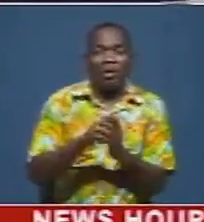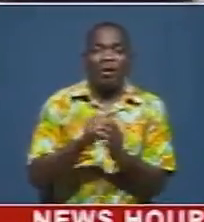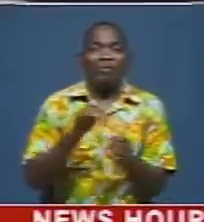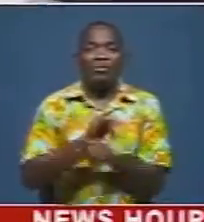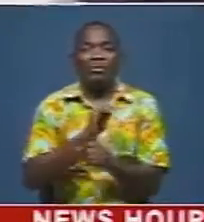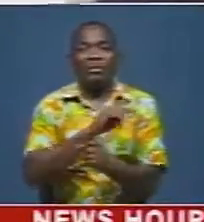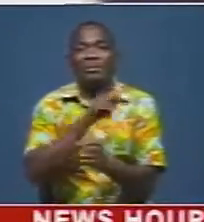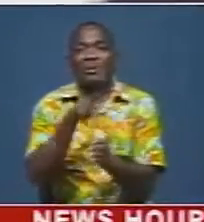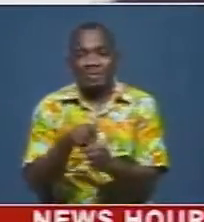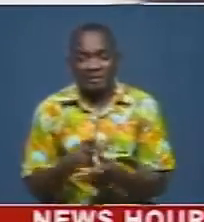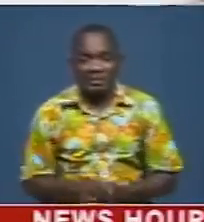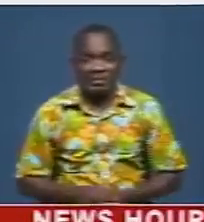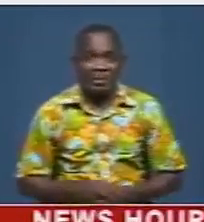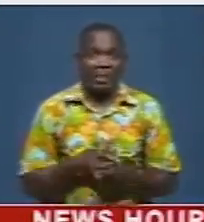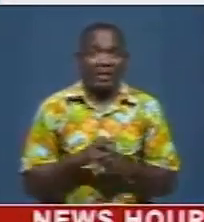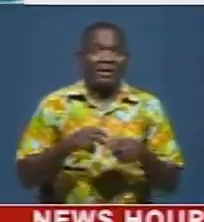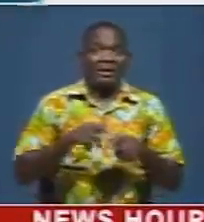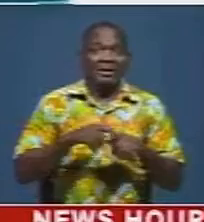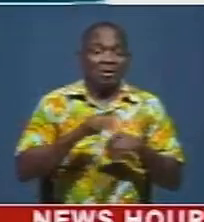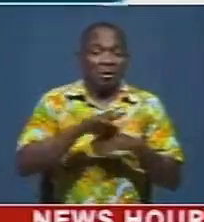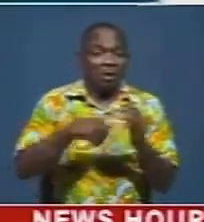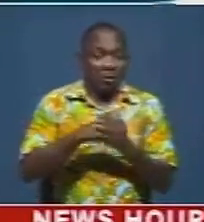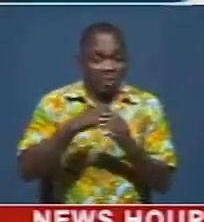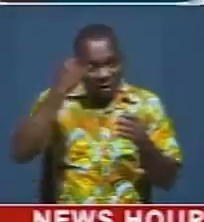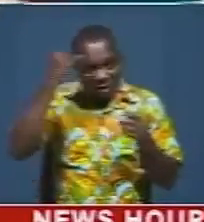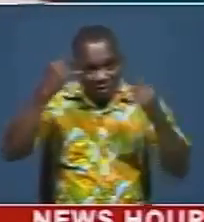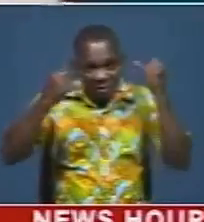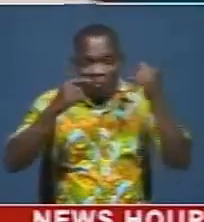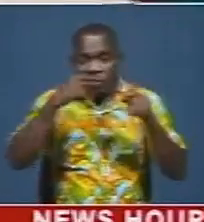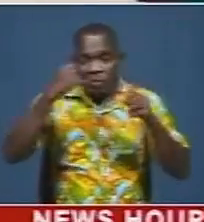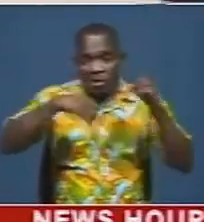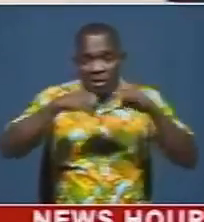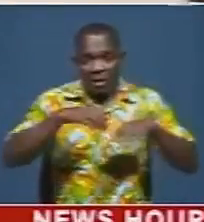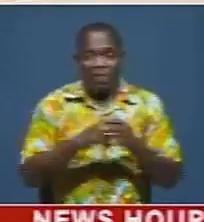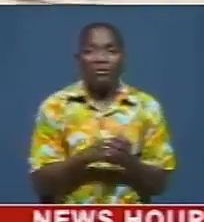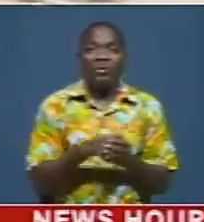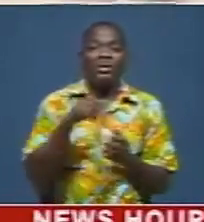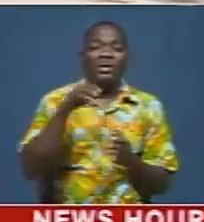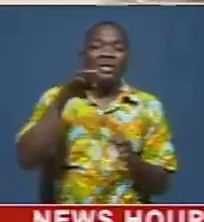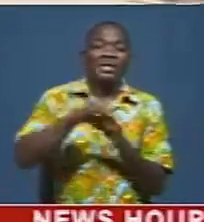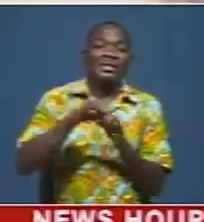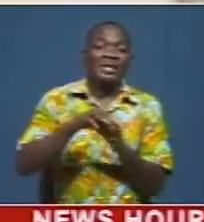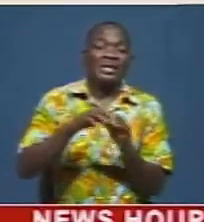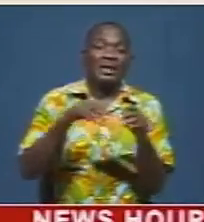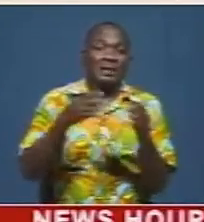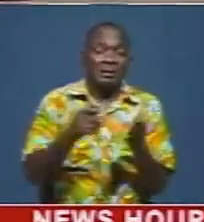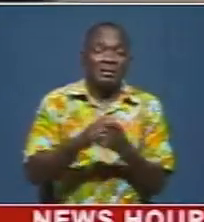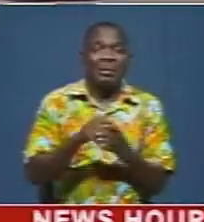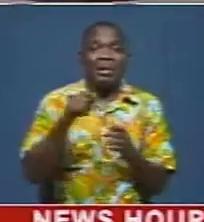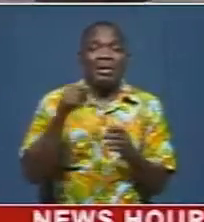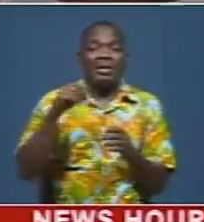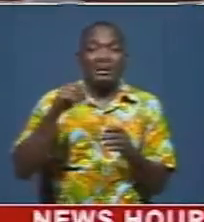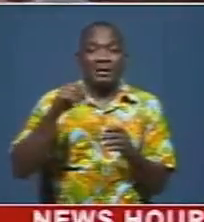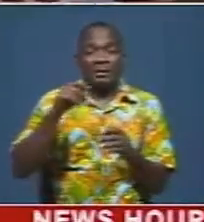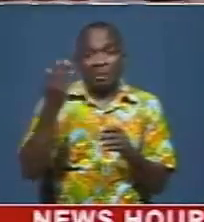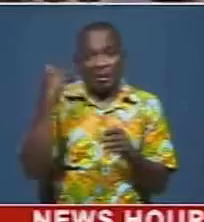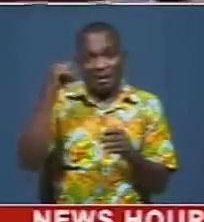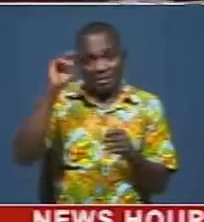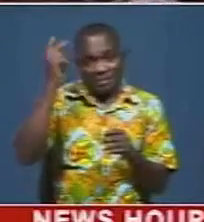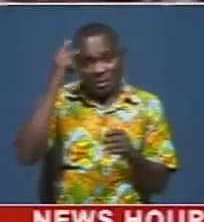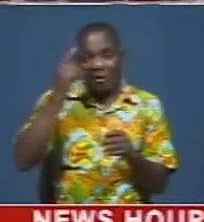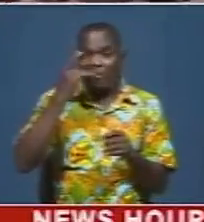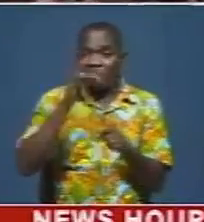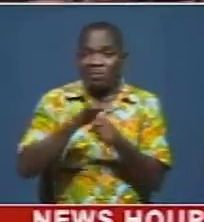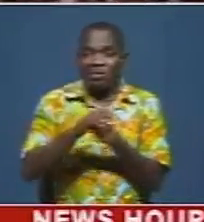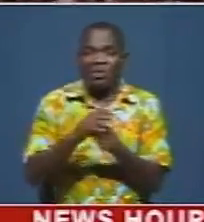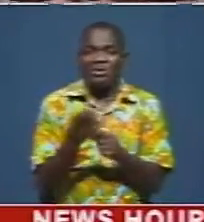its development. The general view among scholars of Ghanaian electoral politics was that manifestos of yesteryear had